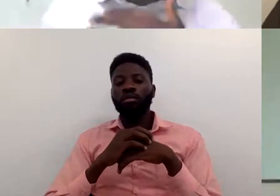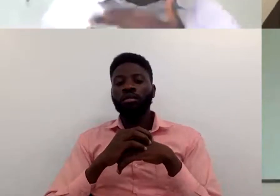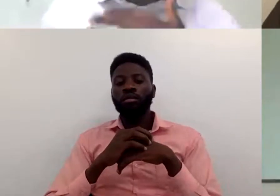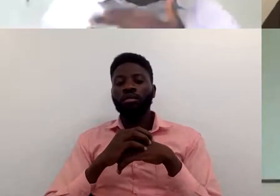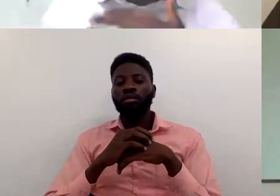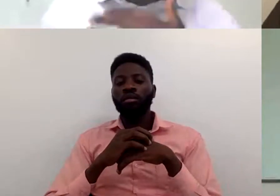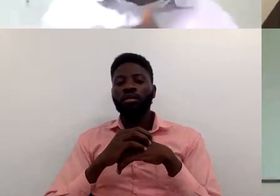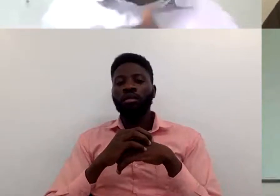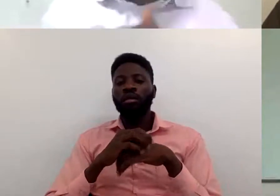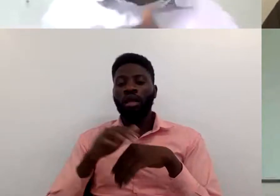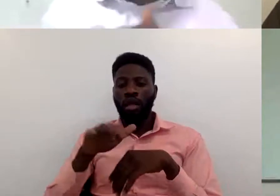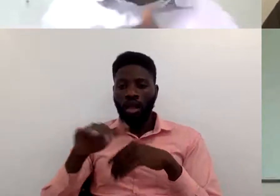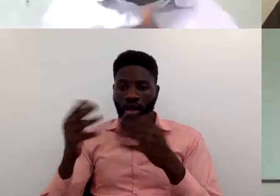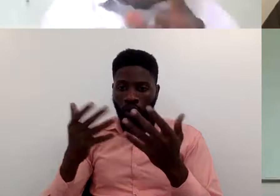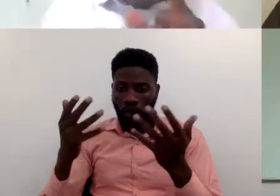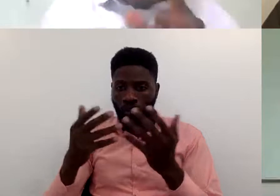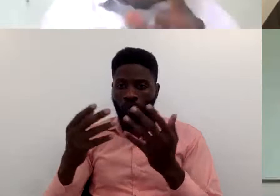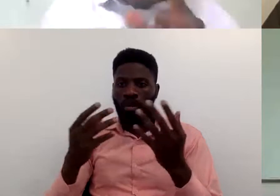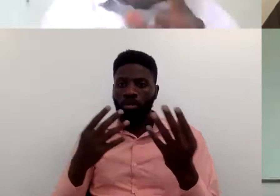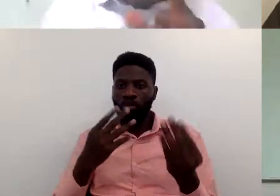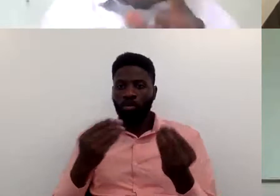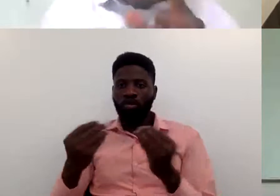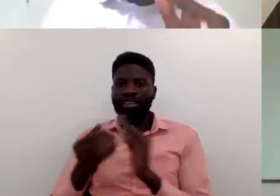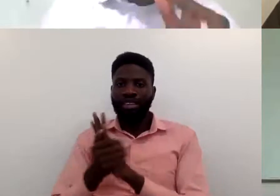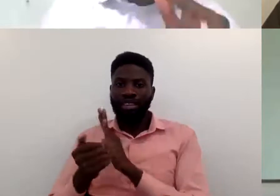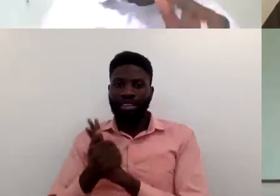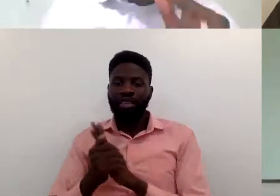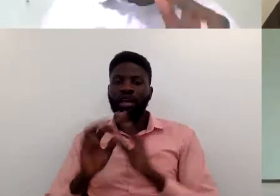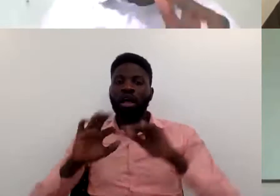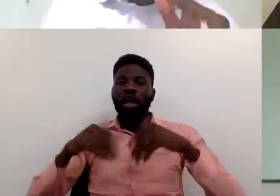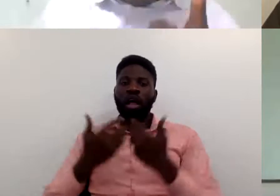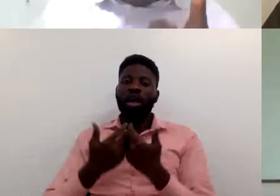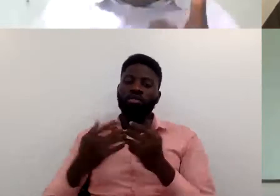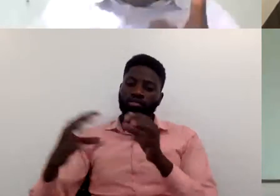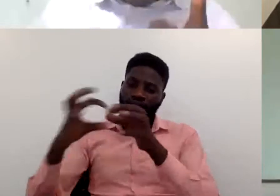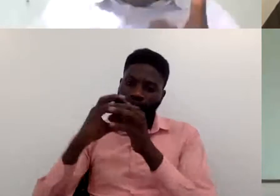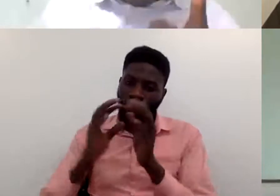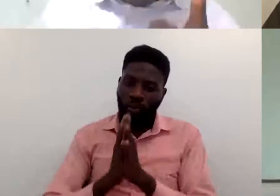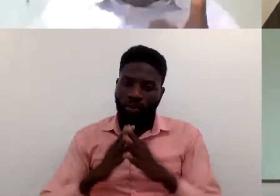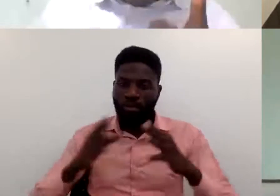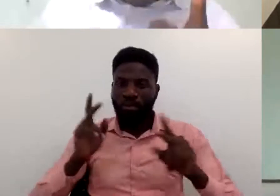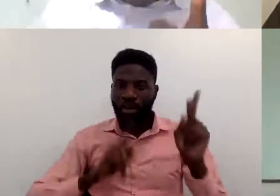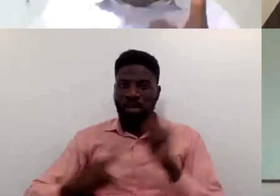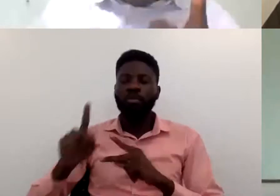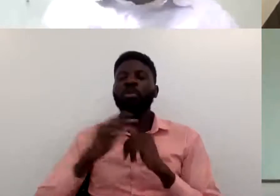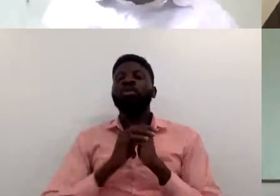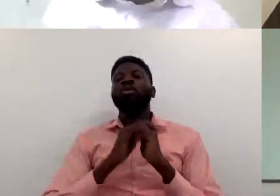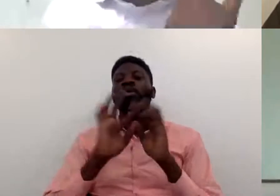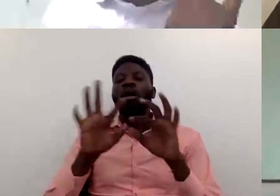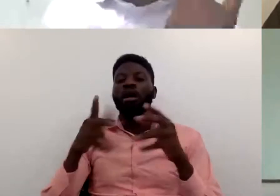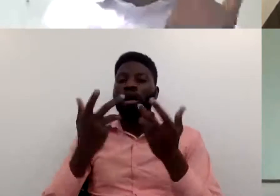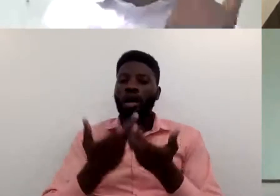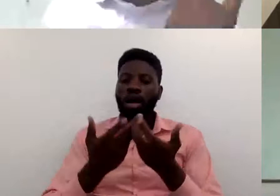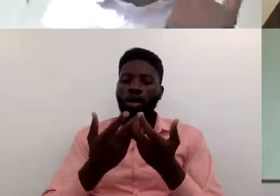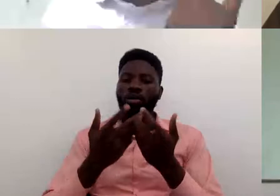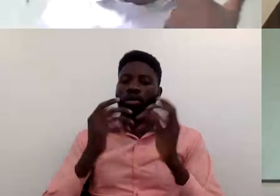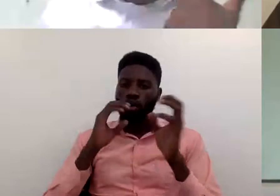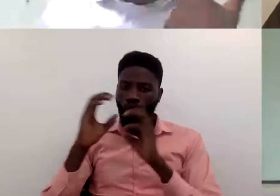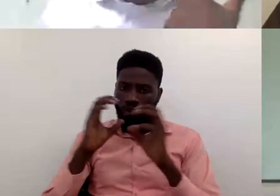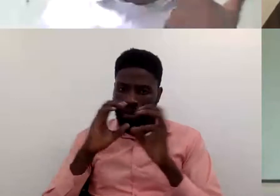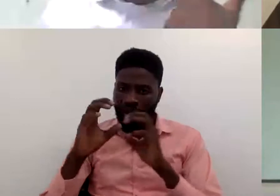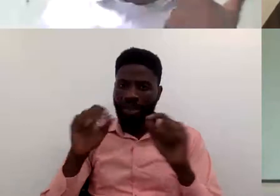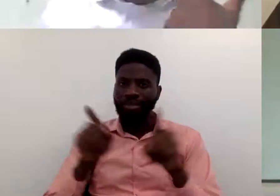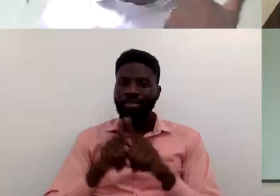in the area of the soft skills, how to relate with people, how to communicate as